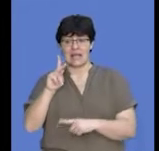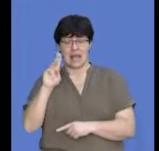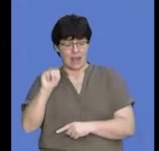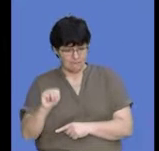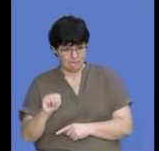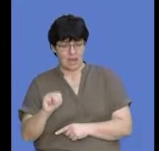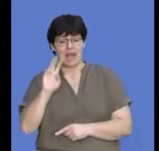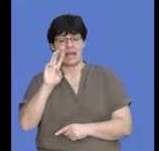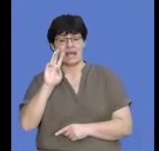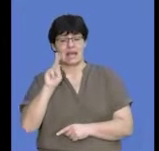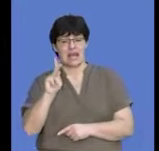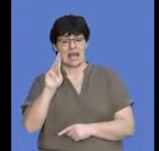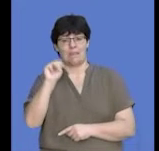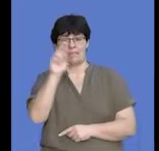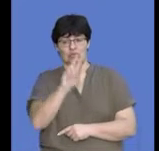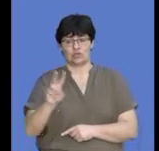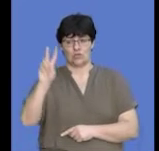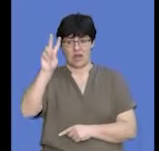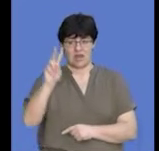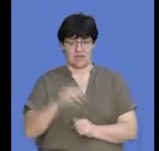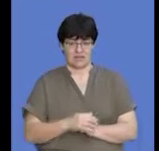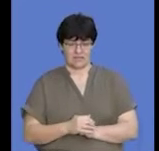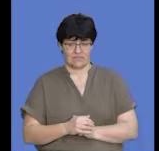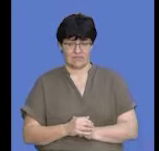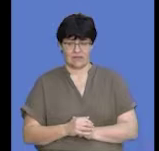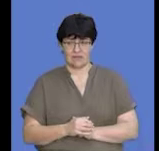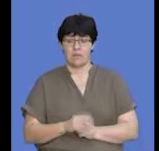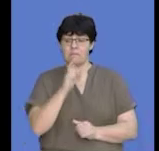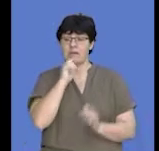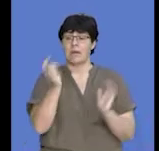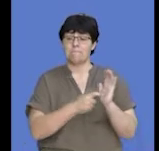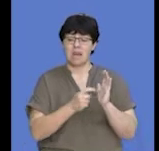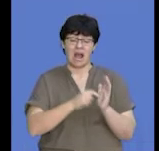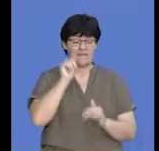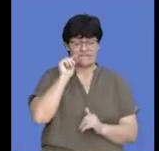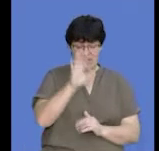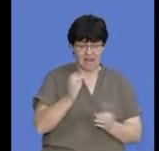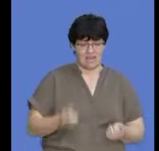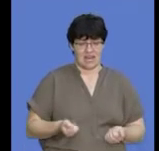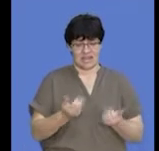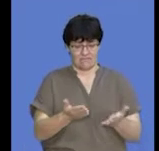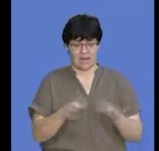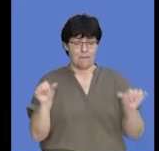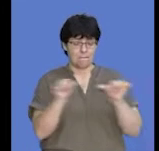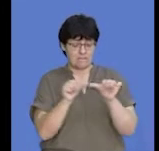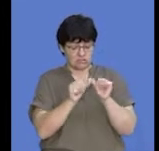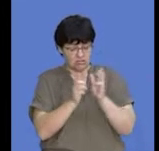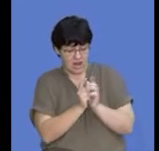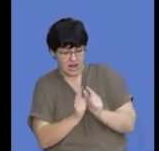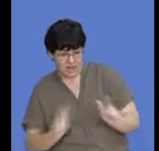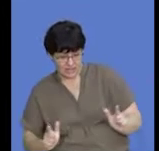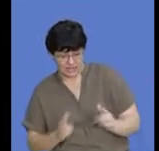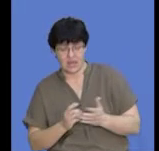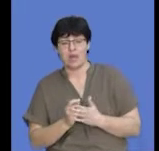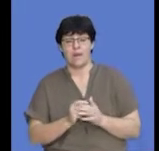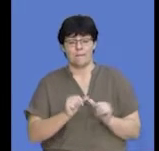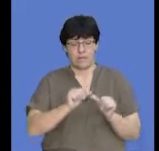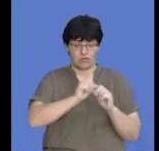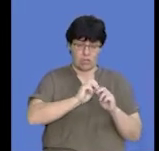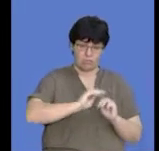squared. That means that a full 5 marks is allocated for measuring the length, measuring the